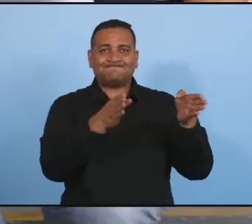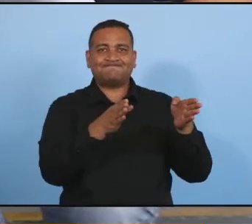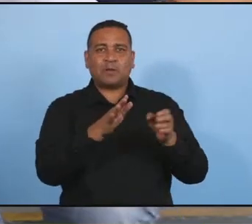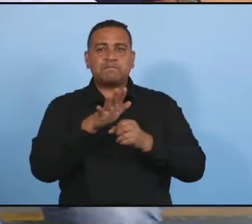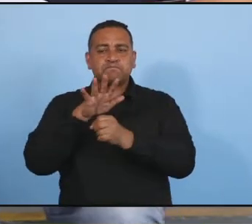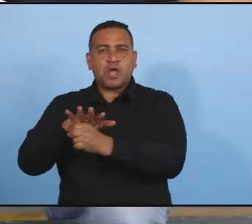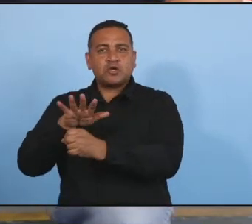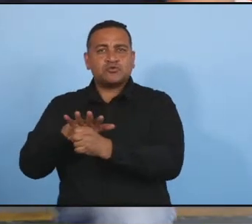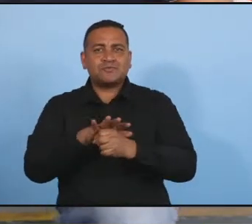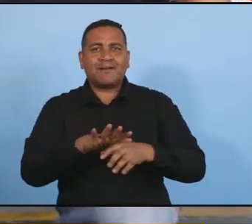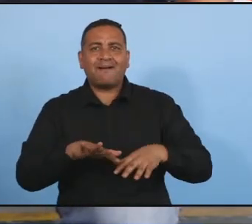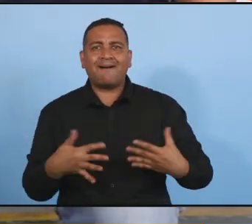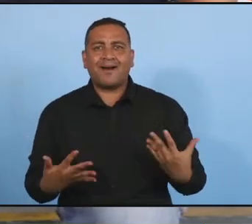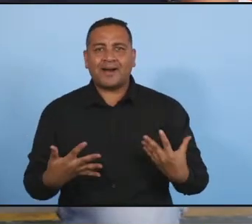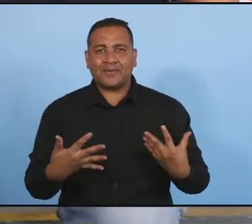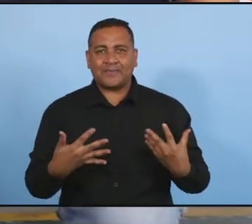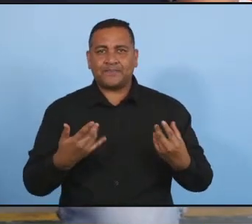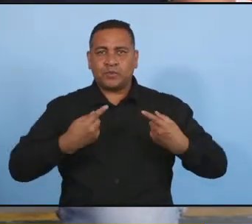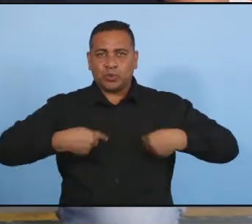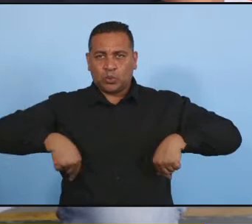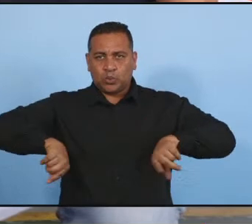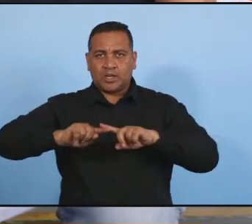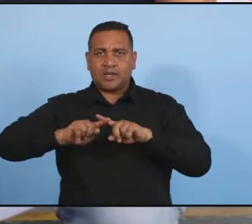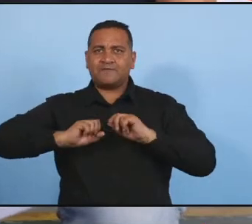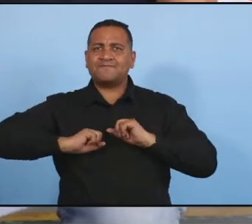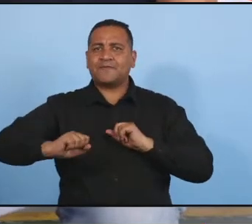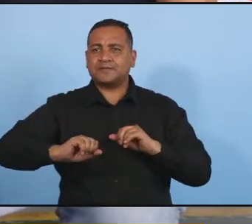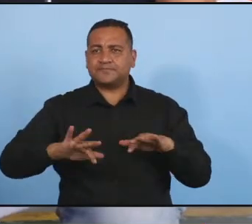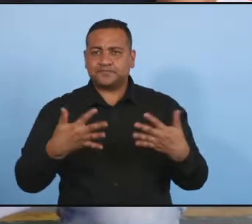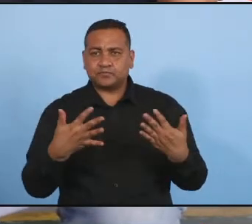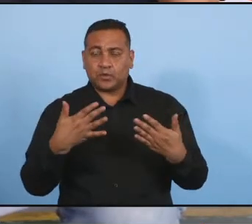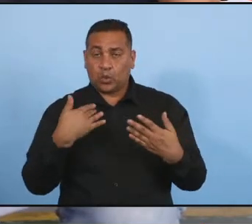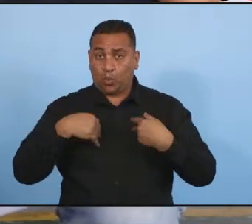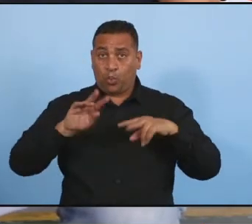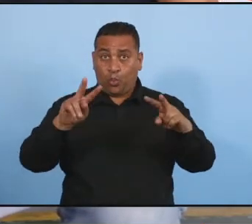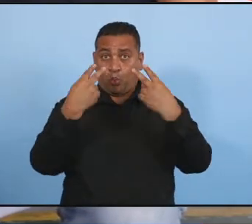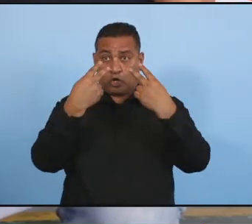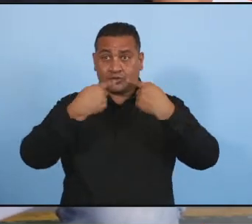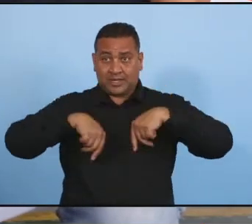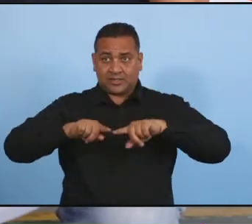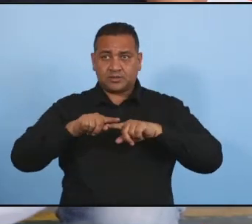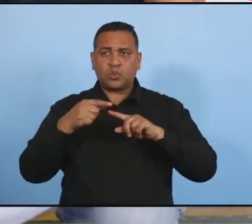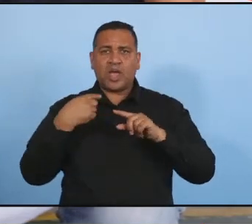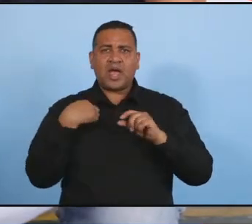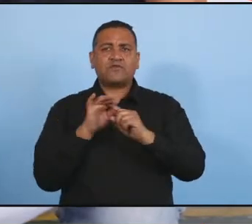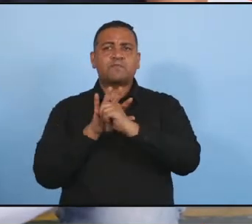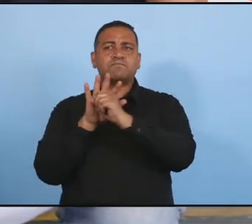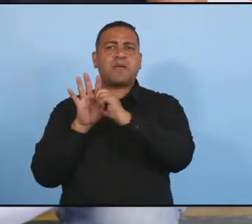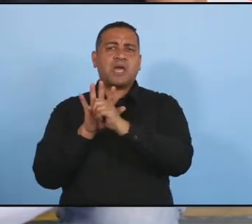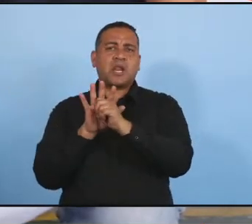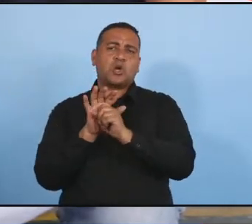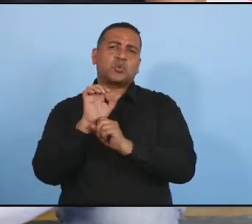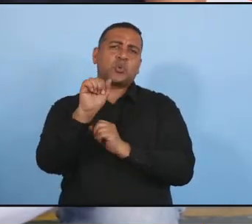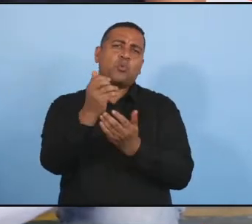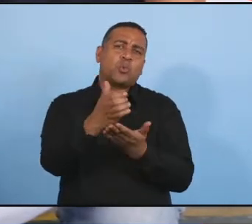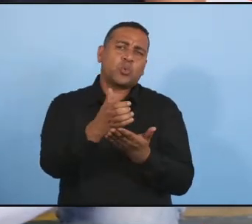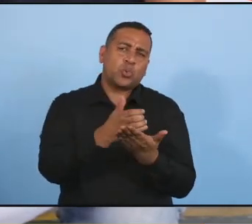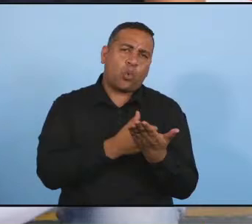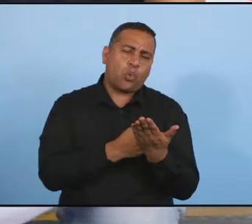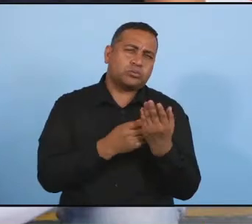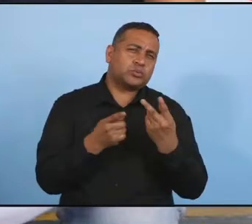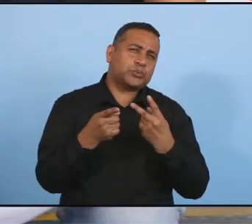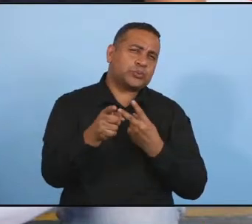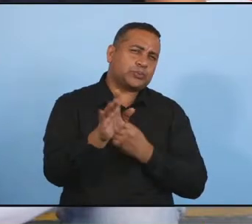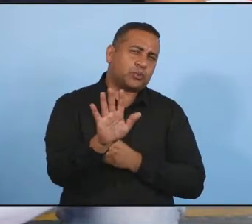Quickly, Regan, for mom, dad, and prospective students watching this, give us an overview of the course. An overview of the course will